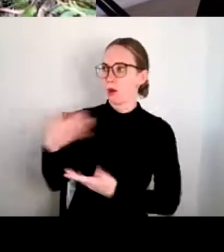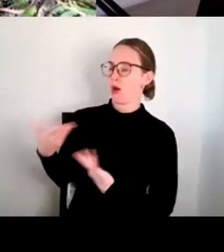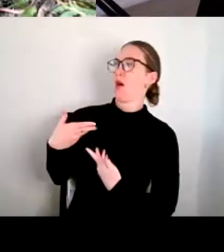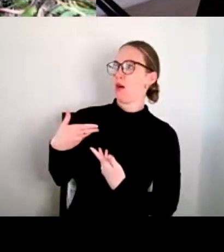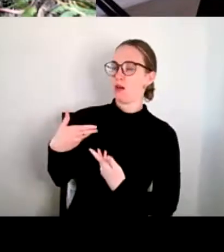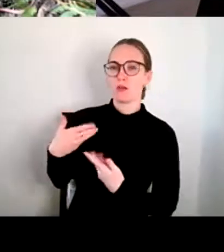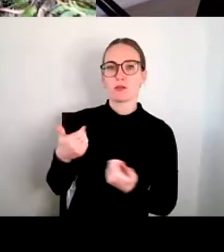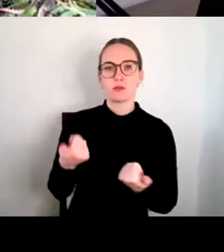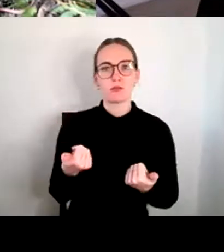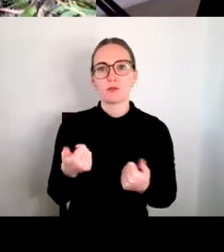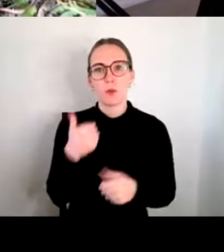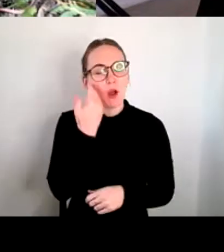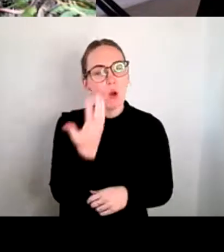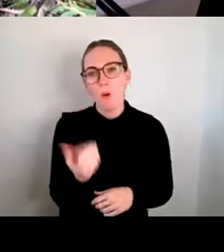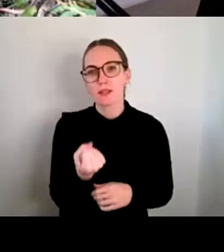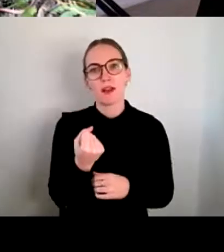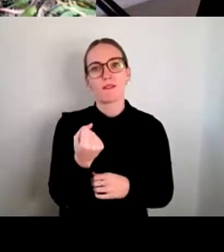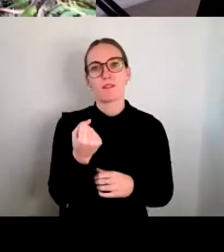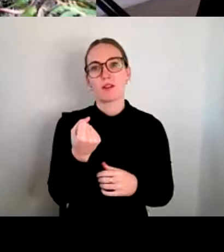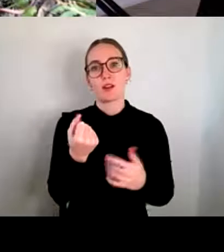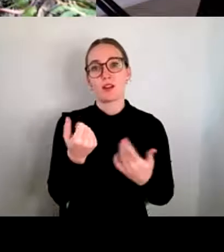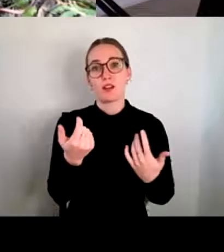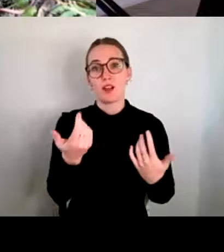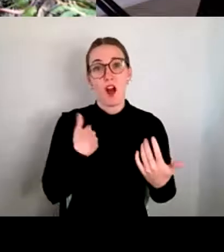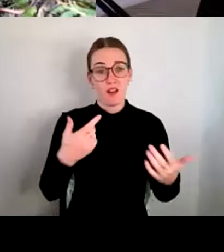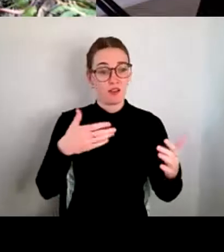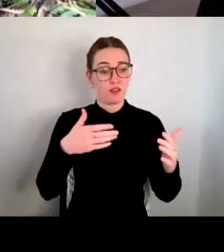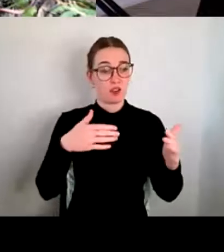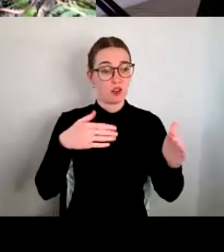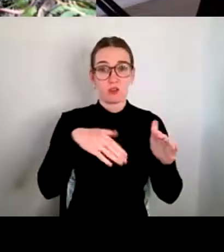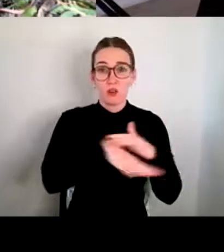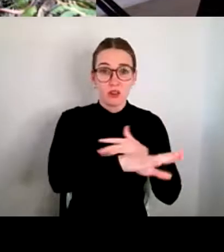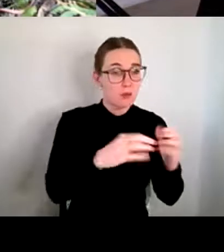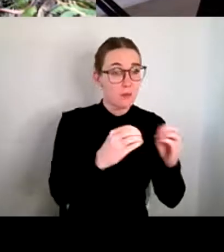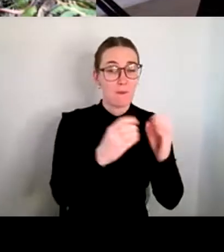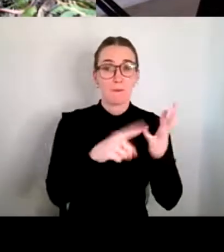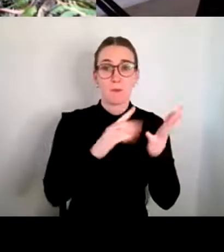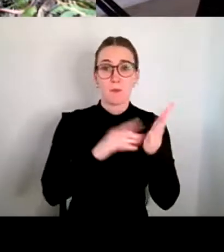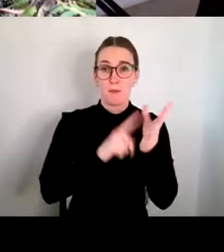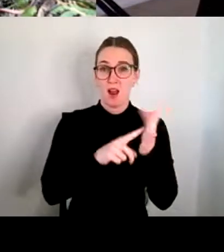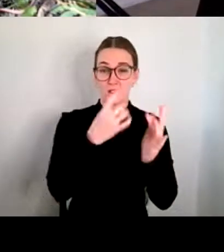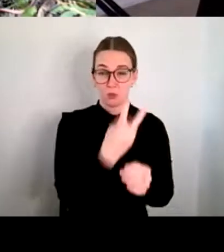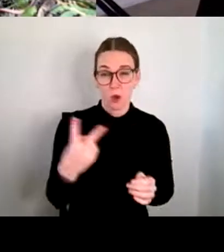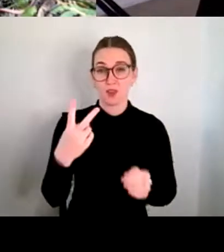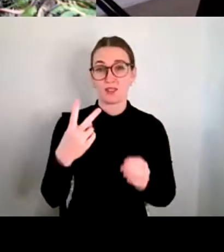have always had, like I've gone into Bamali twice and saved it from a remit